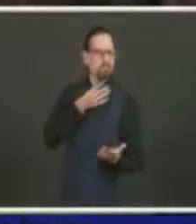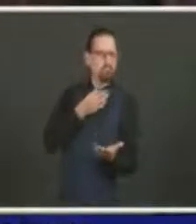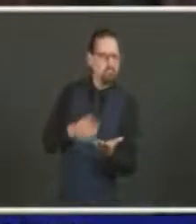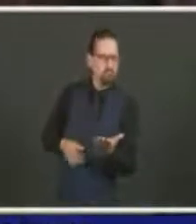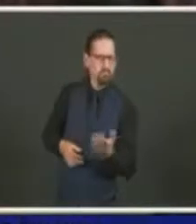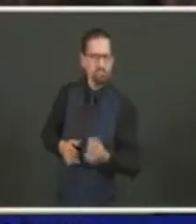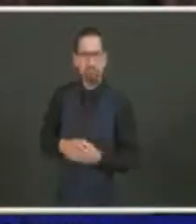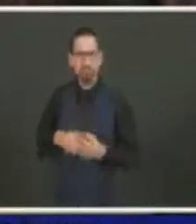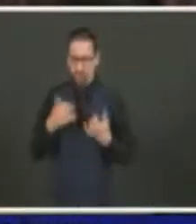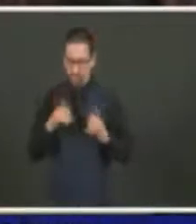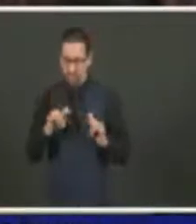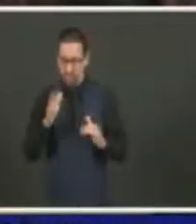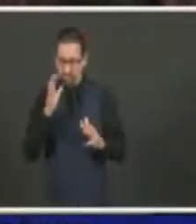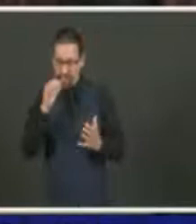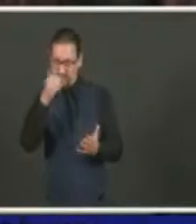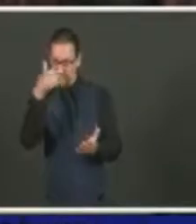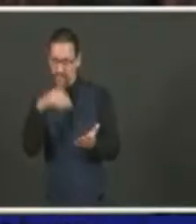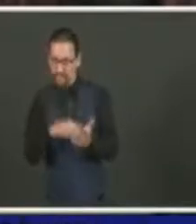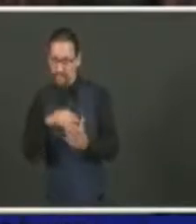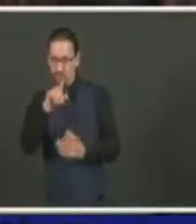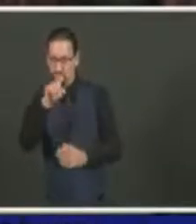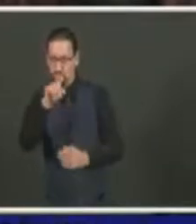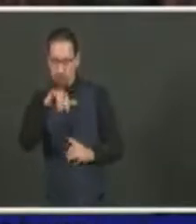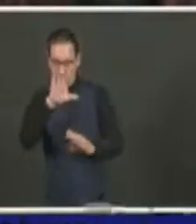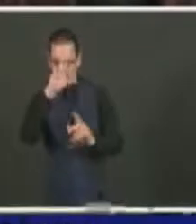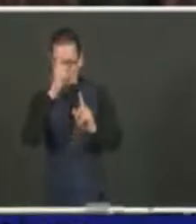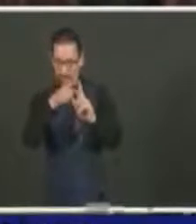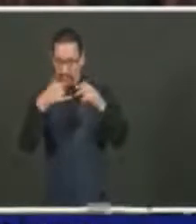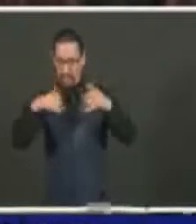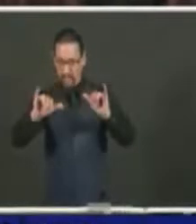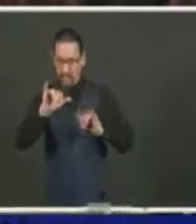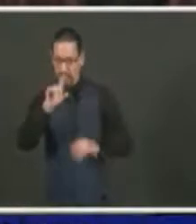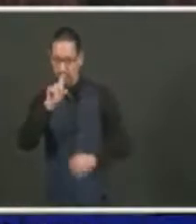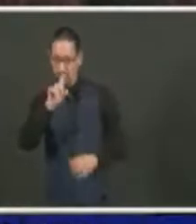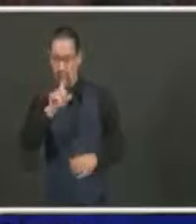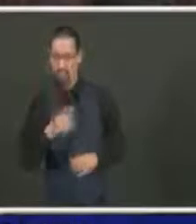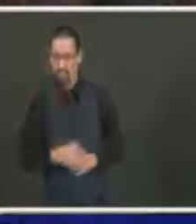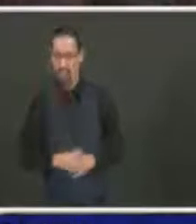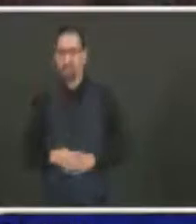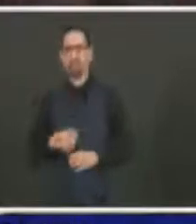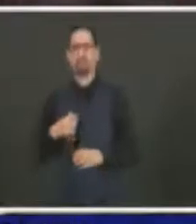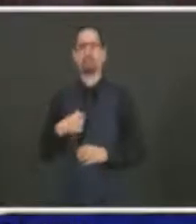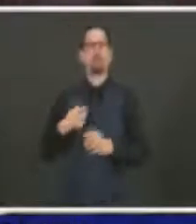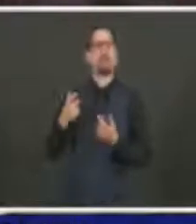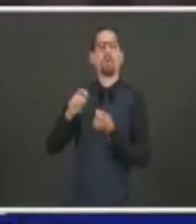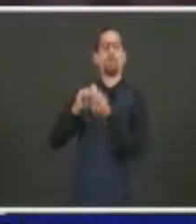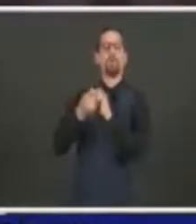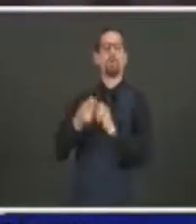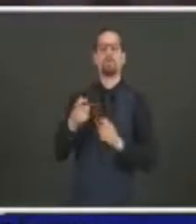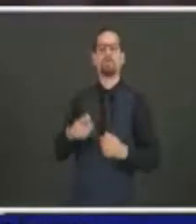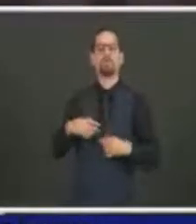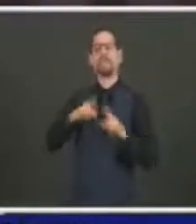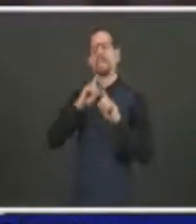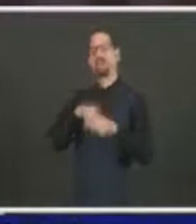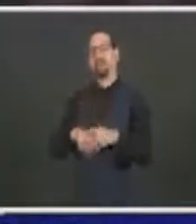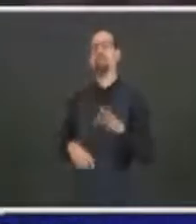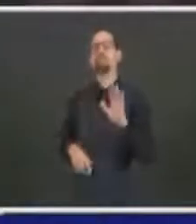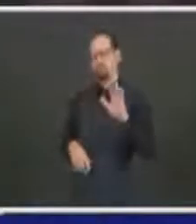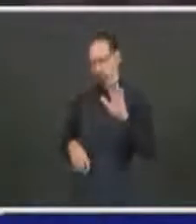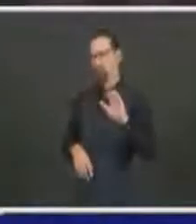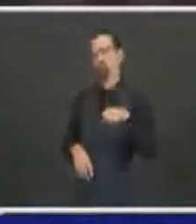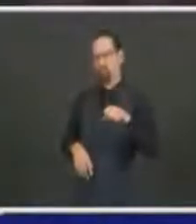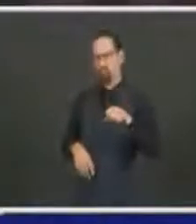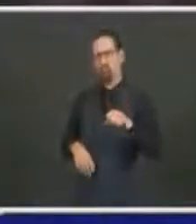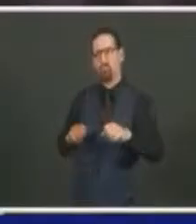still like to see that, or has your sort of goalpost for testing changed on what you want to see? Yeah, awesome question. So our